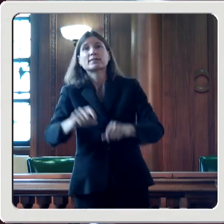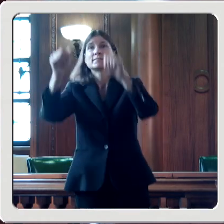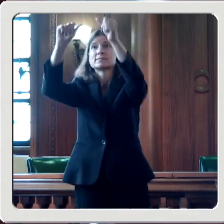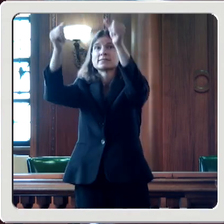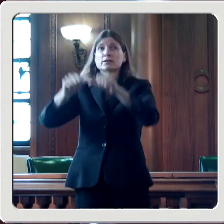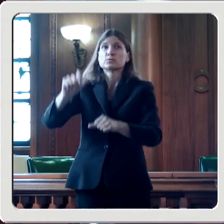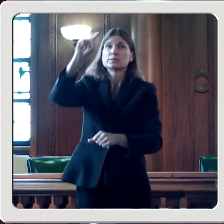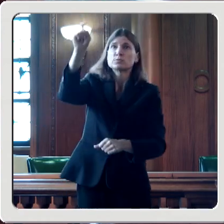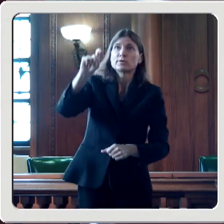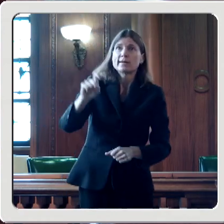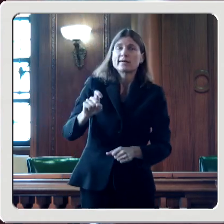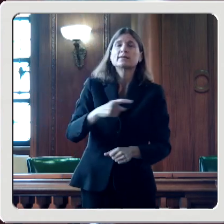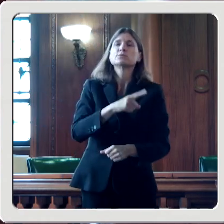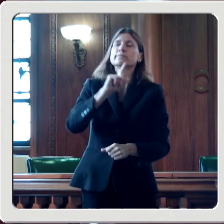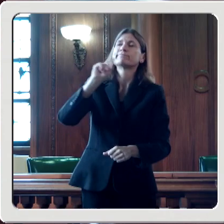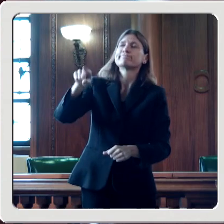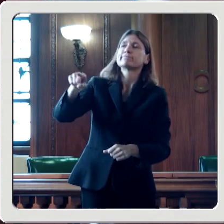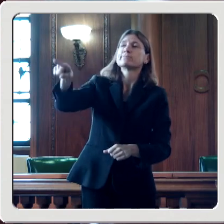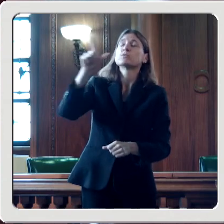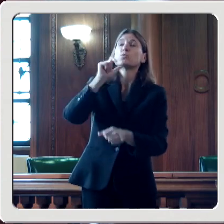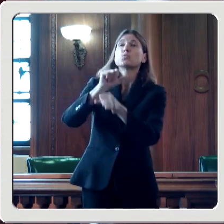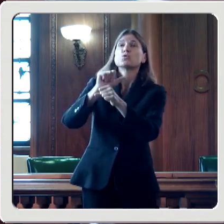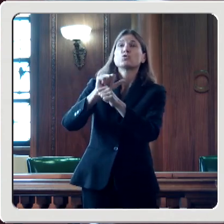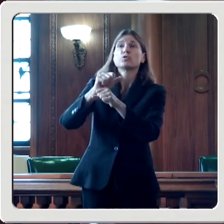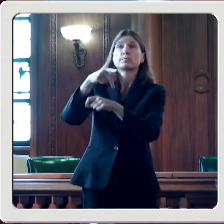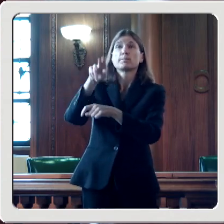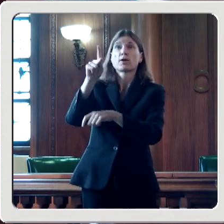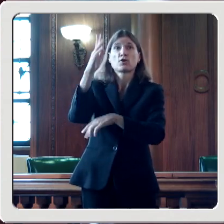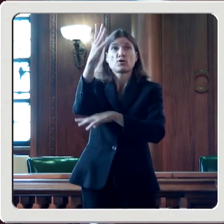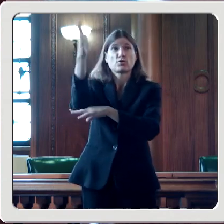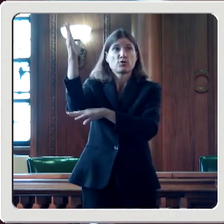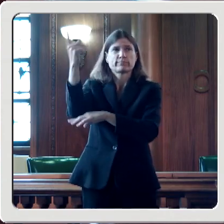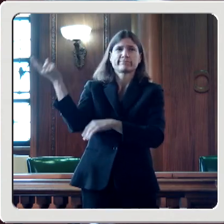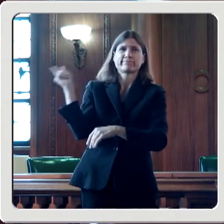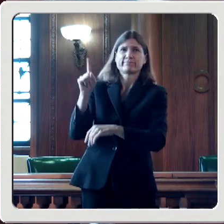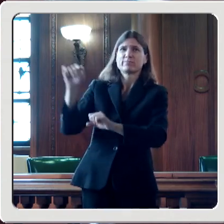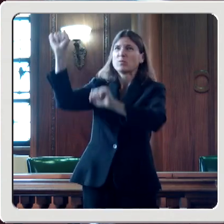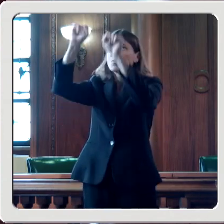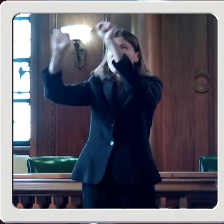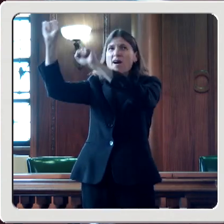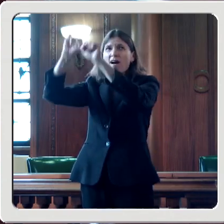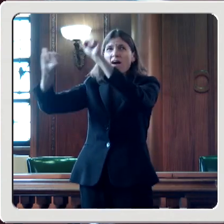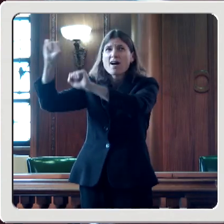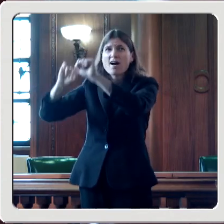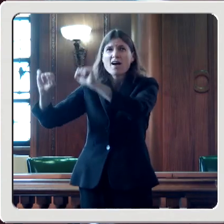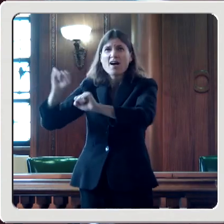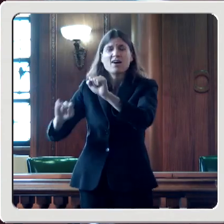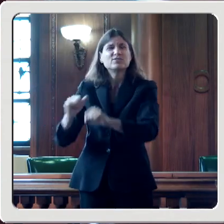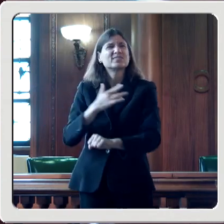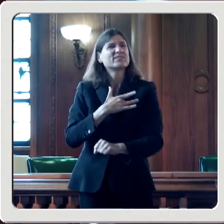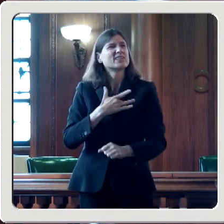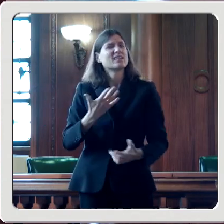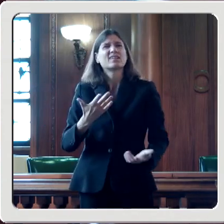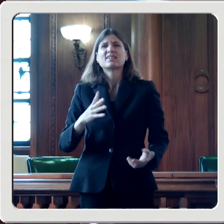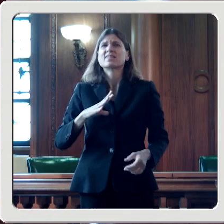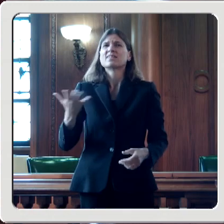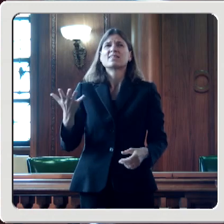But it just comes at a very crucial time. You know, we're all working so hard to